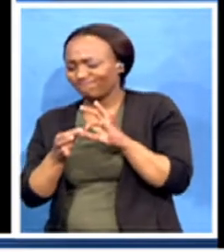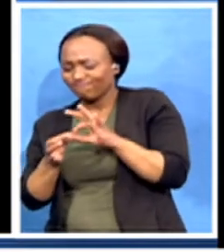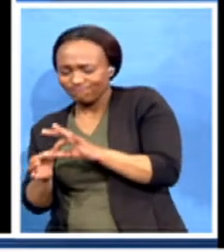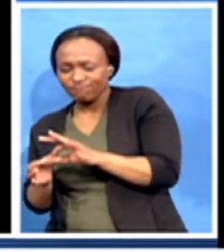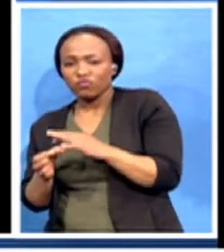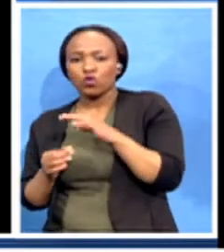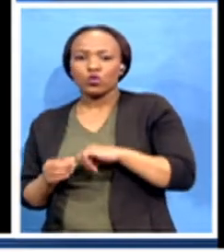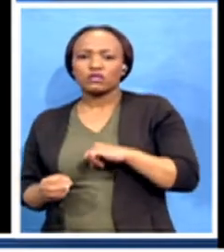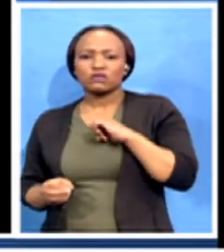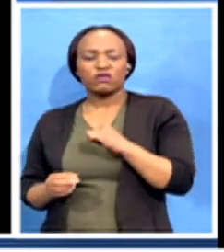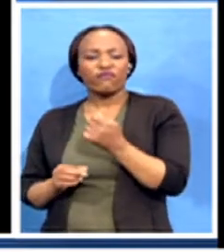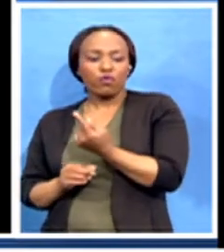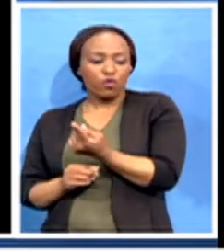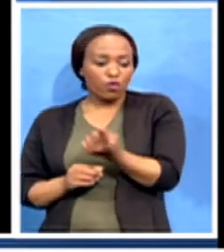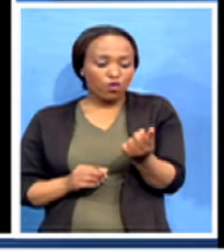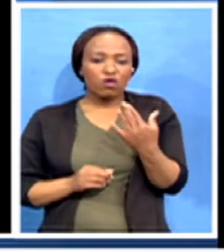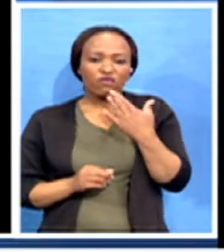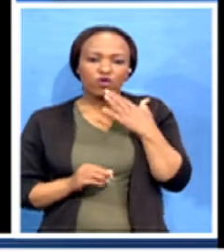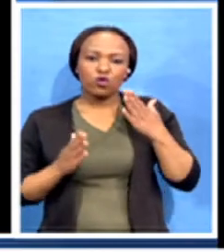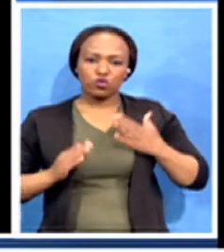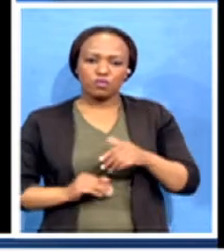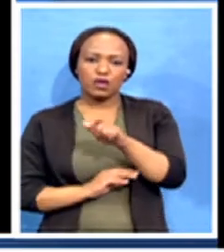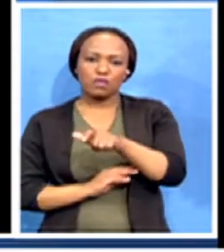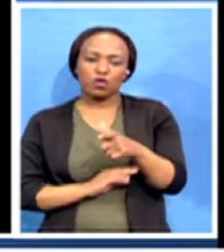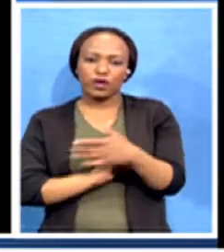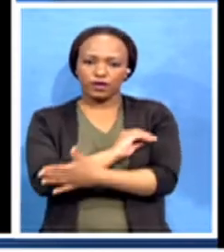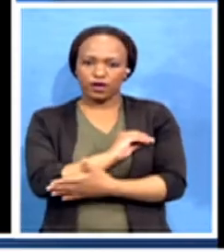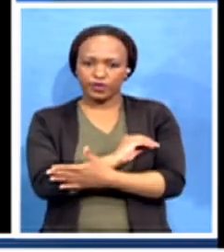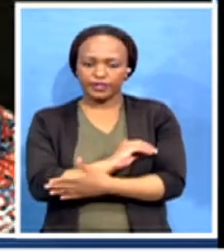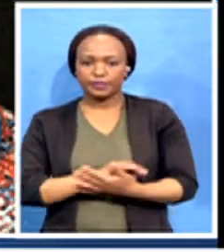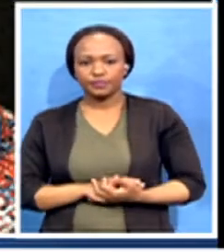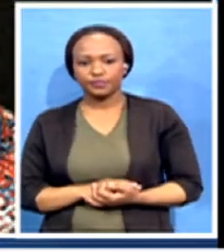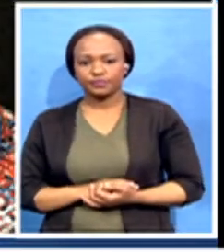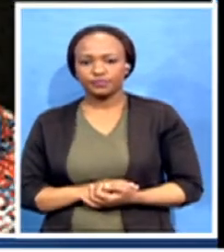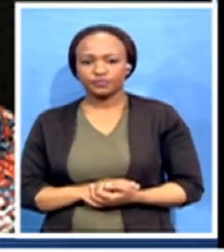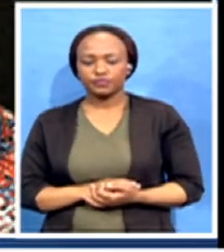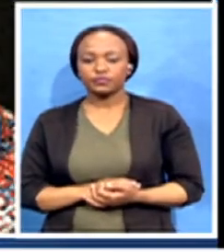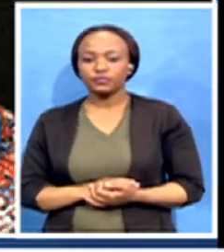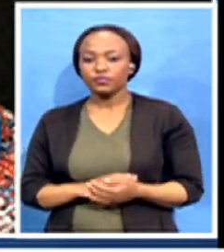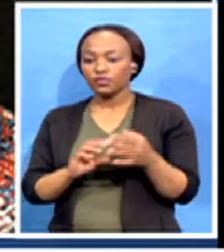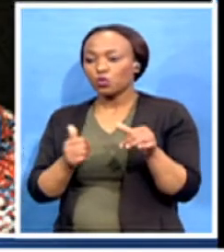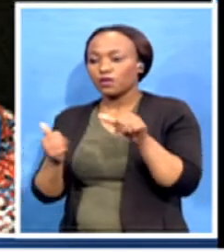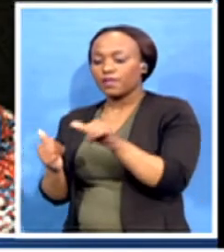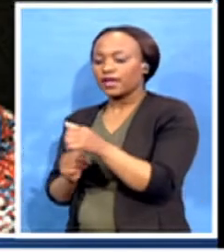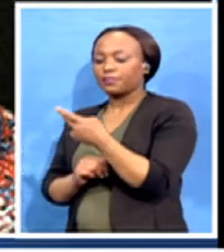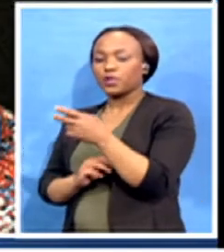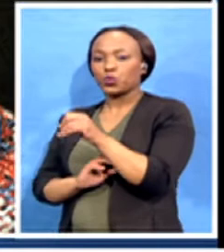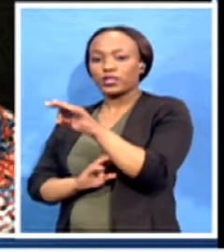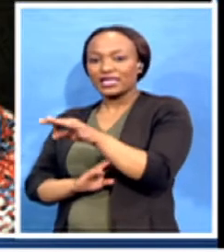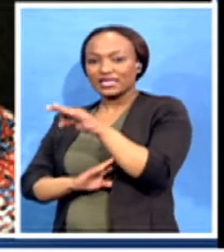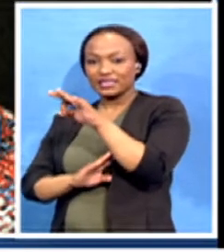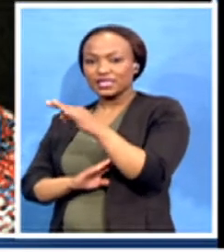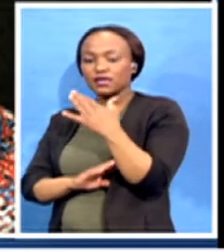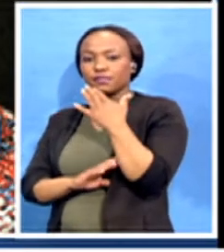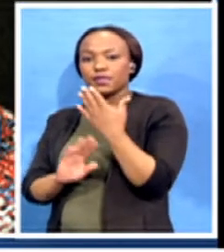the dignity of every human being in this country. Okay, let me take you back to 2013 upon the death